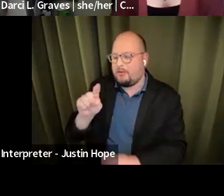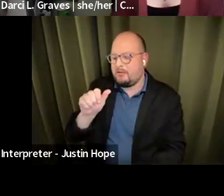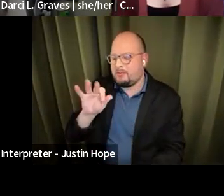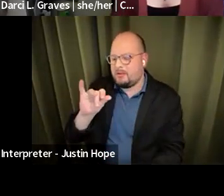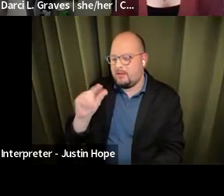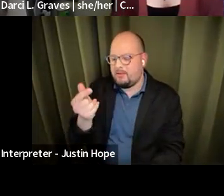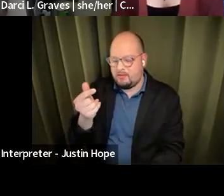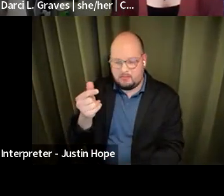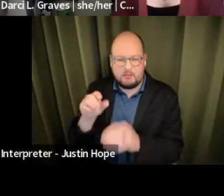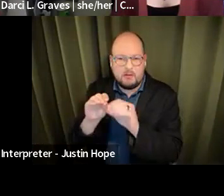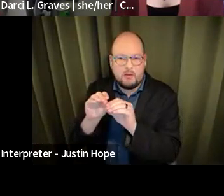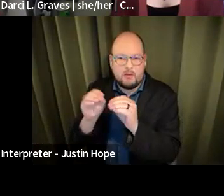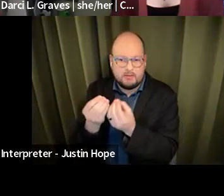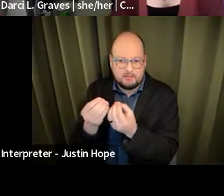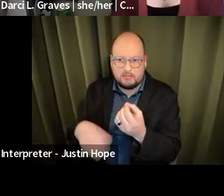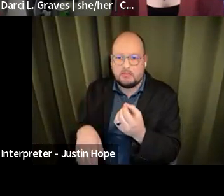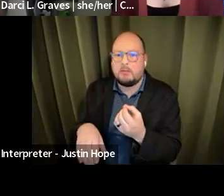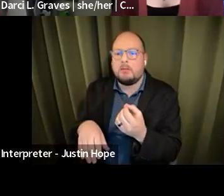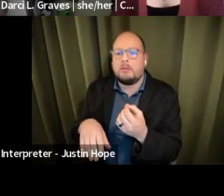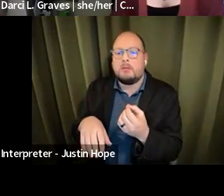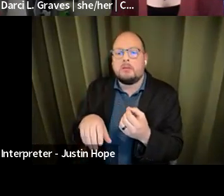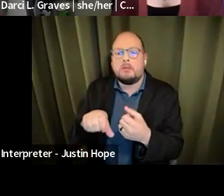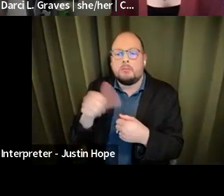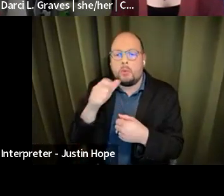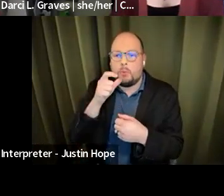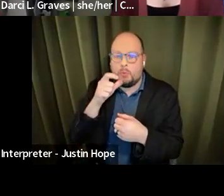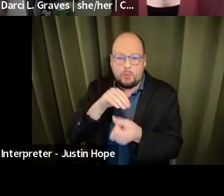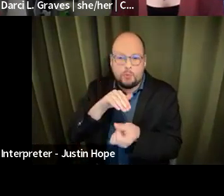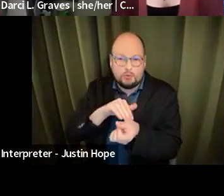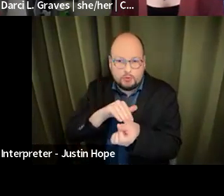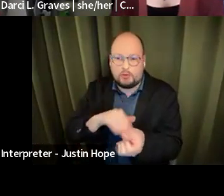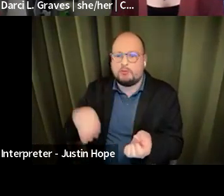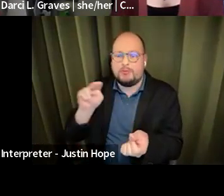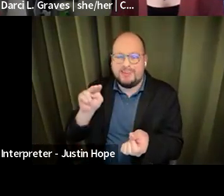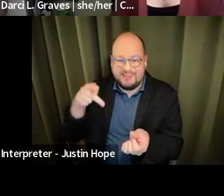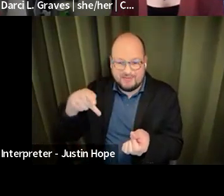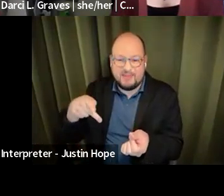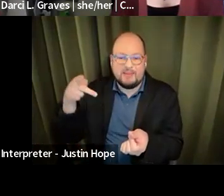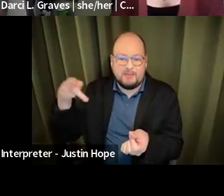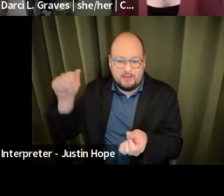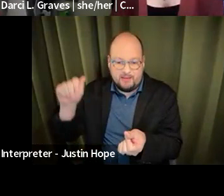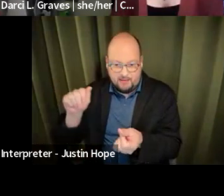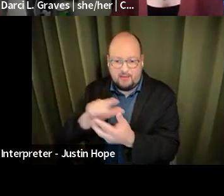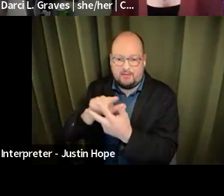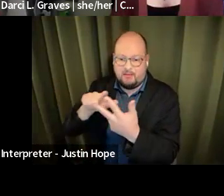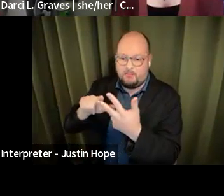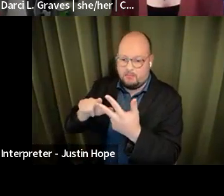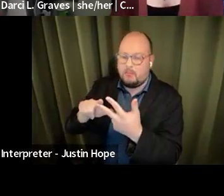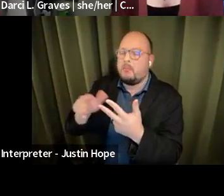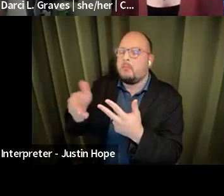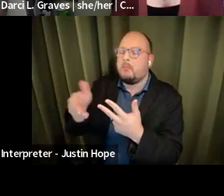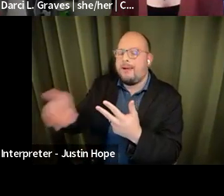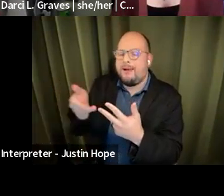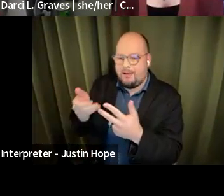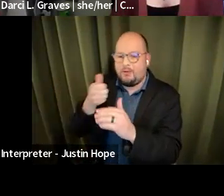are considered to be at the health center doctors, nurse practitioners, and physician assistants. So they get hired through